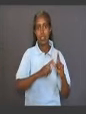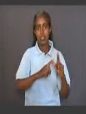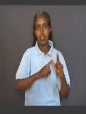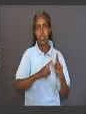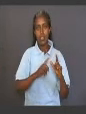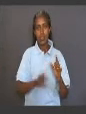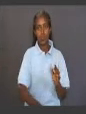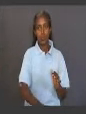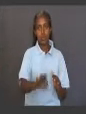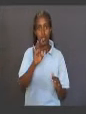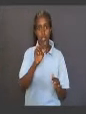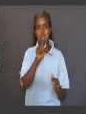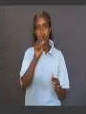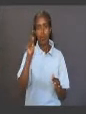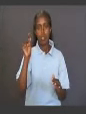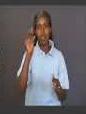to get